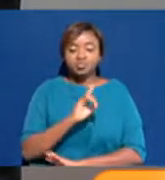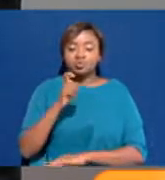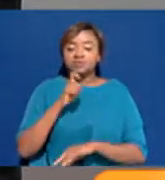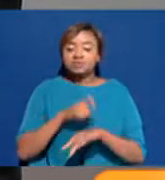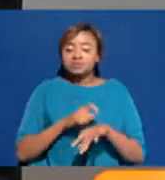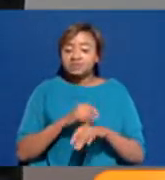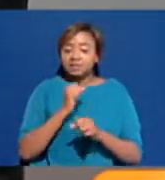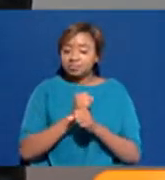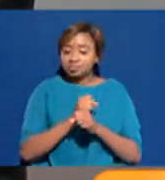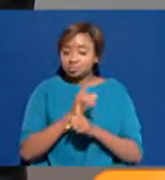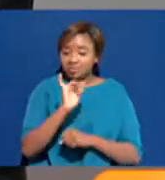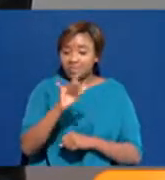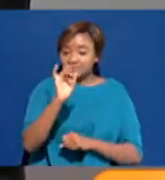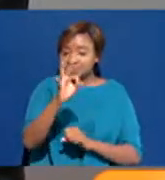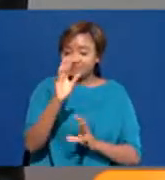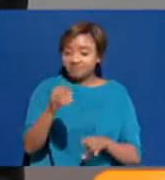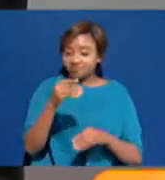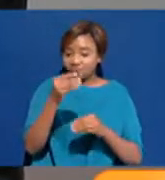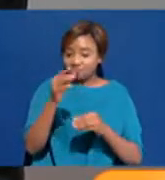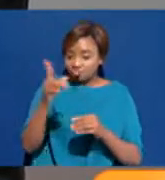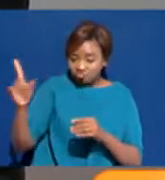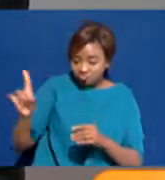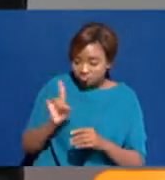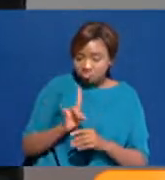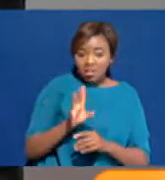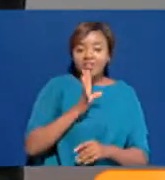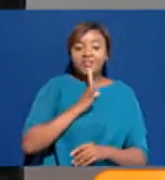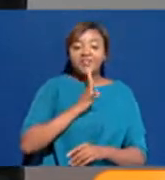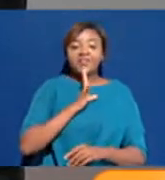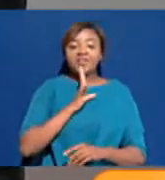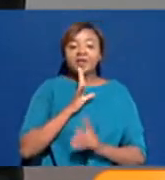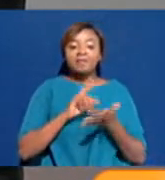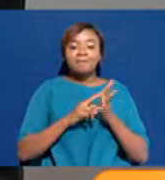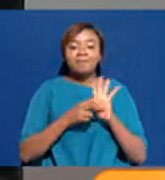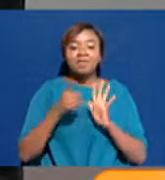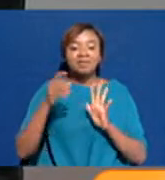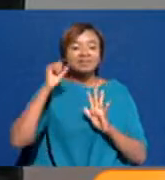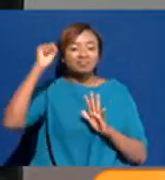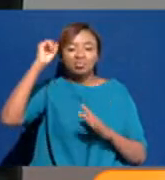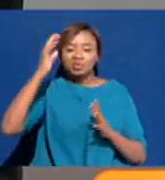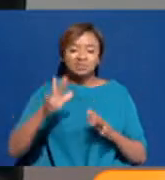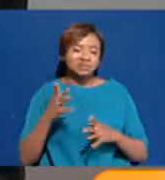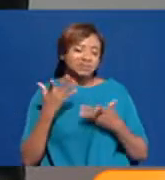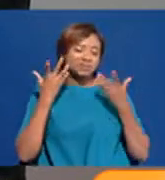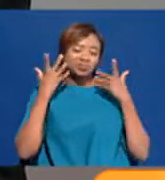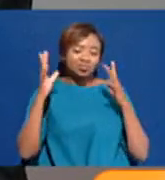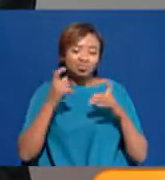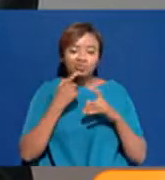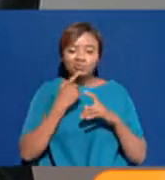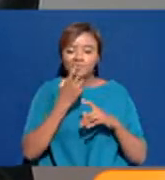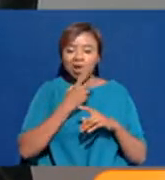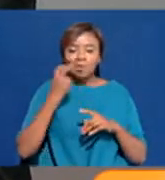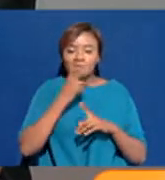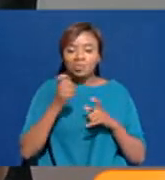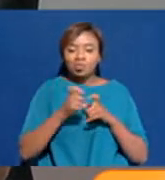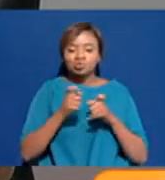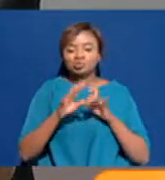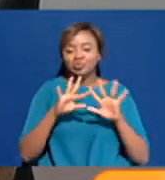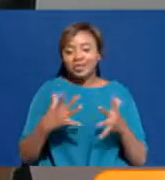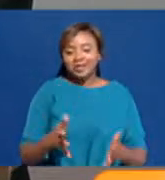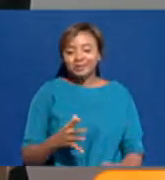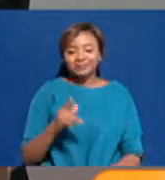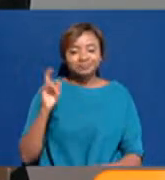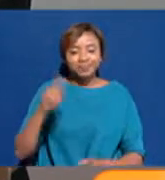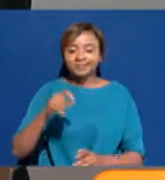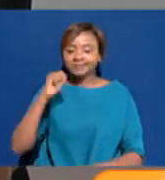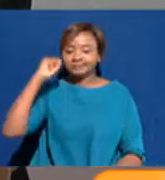if you're given a podium, it's shown that our politicians don't know how to control themselves. And I've said it in